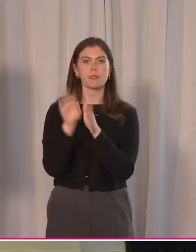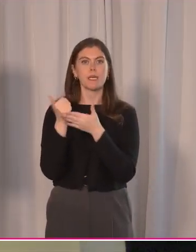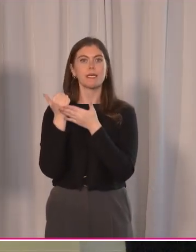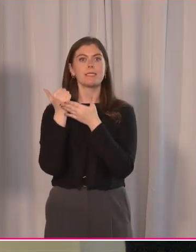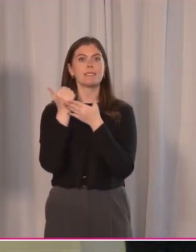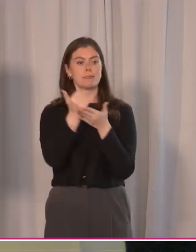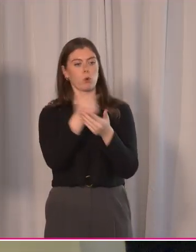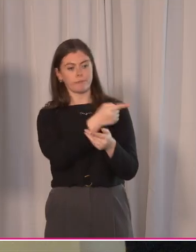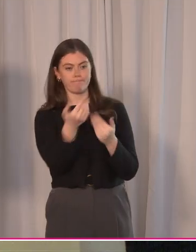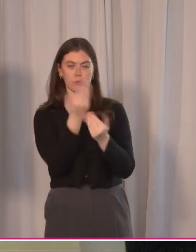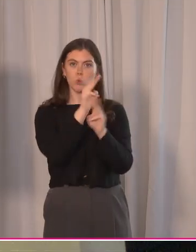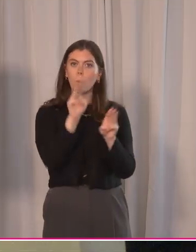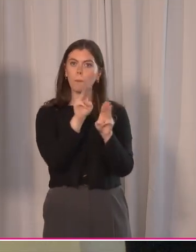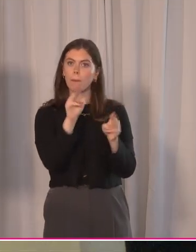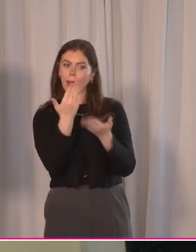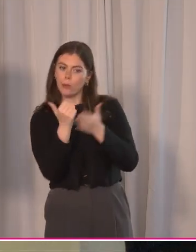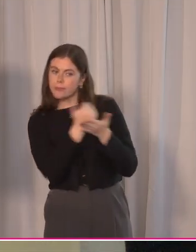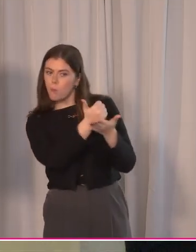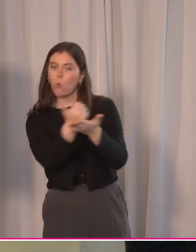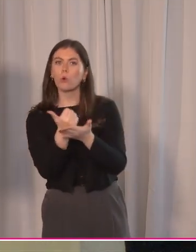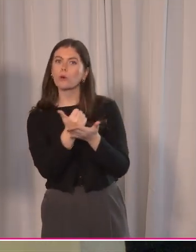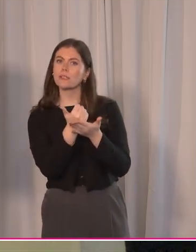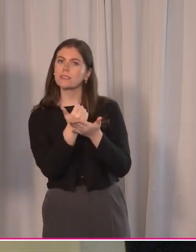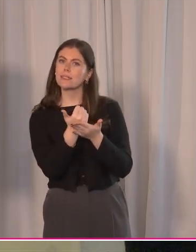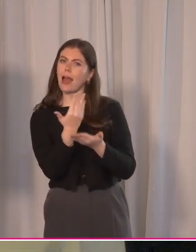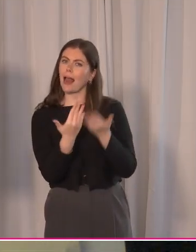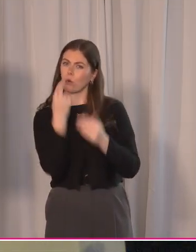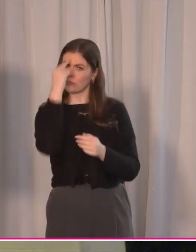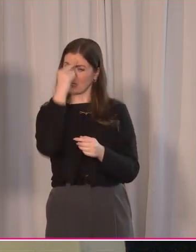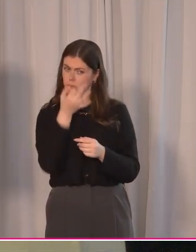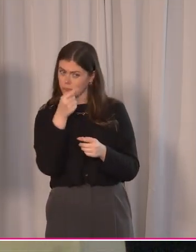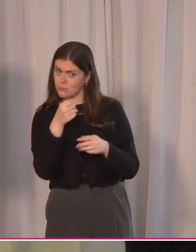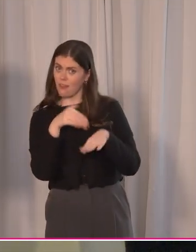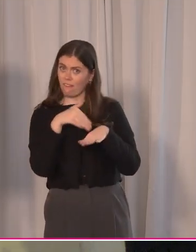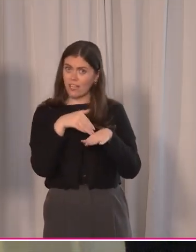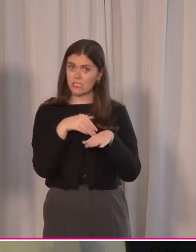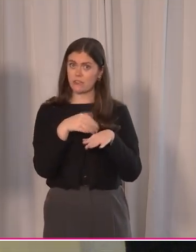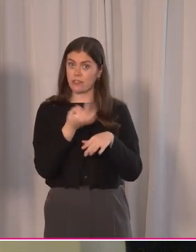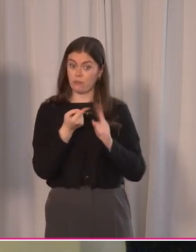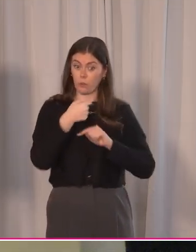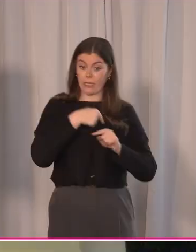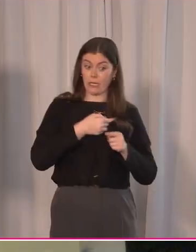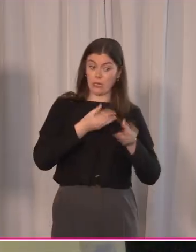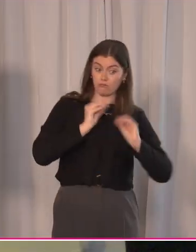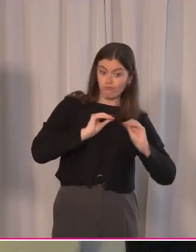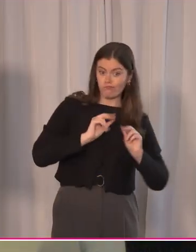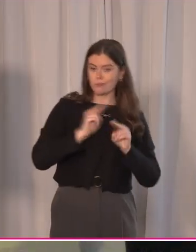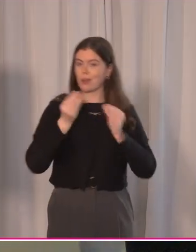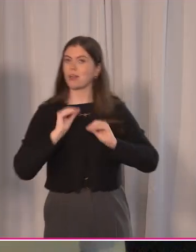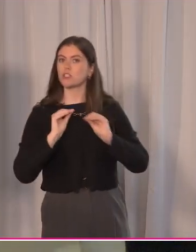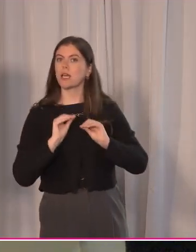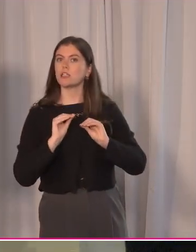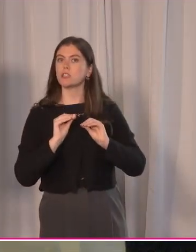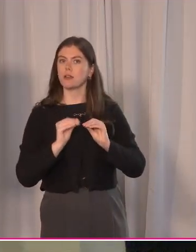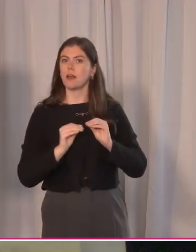supporting young people and really understanding how effective that is, whether we're doing it or not, and what we're actually trying to